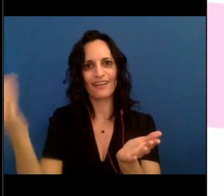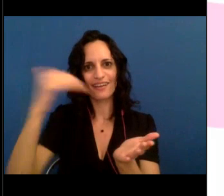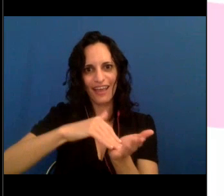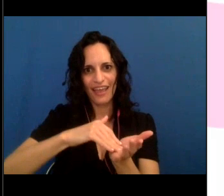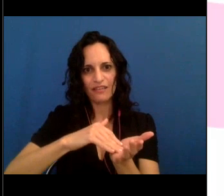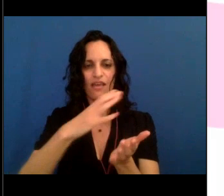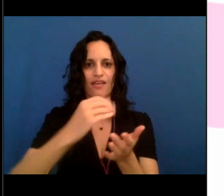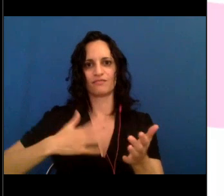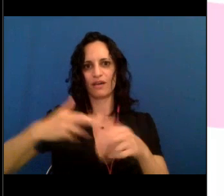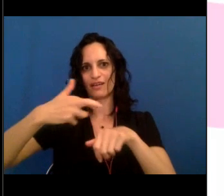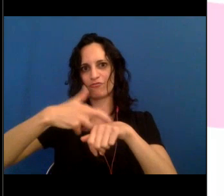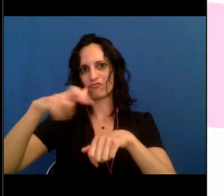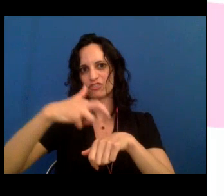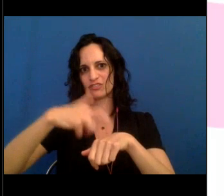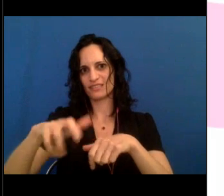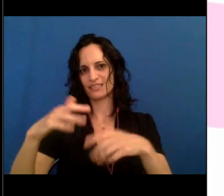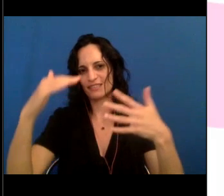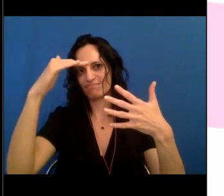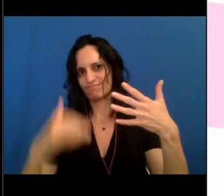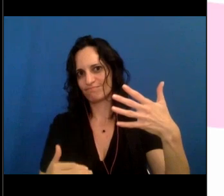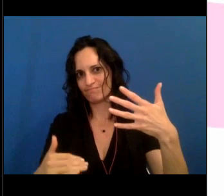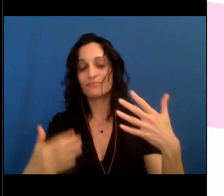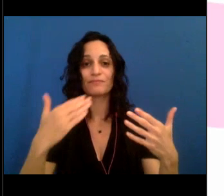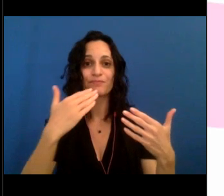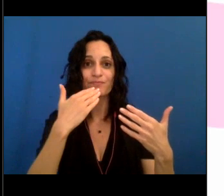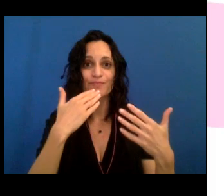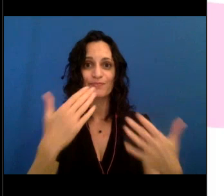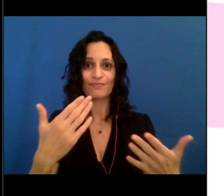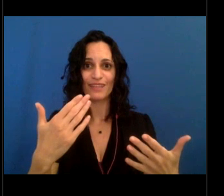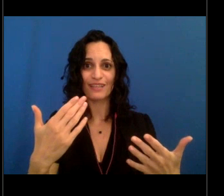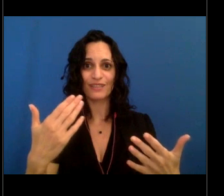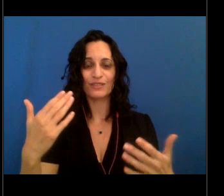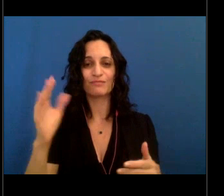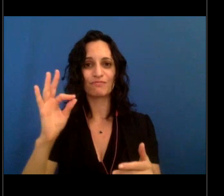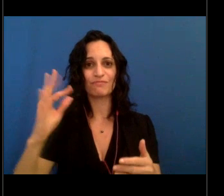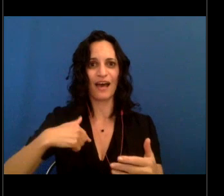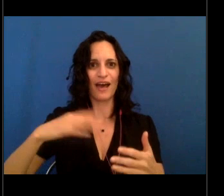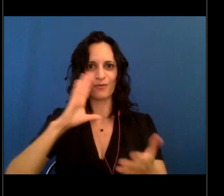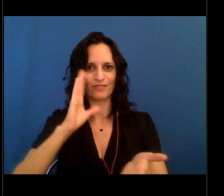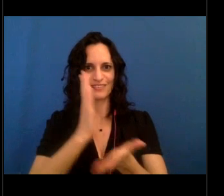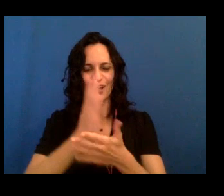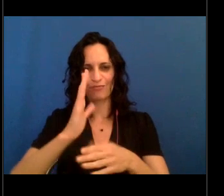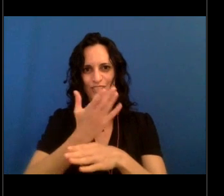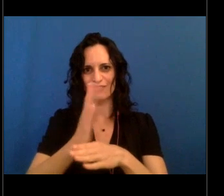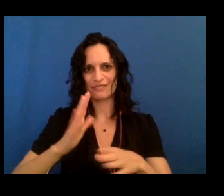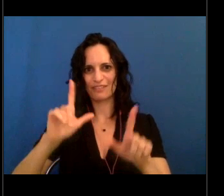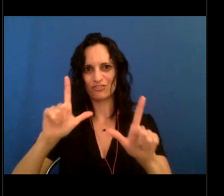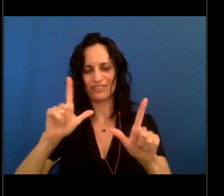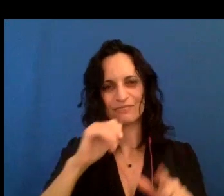my references. Thank you. I will stop sharing my screen.